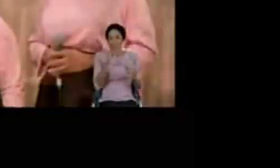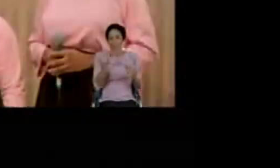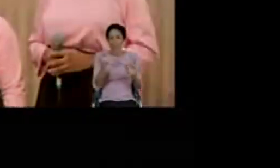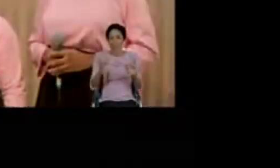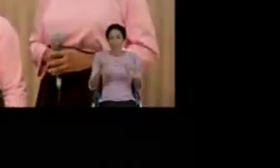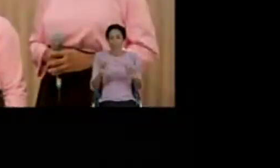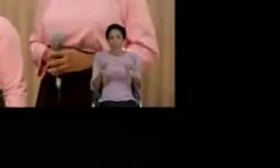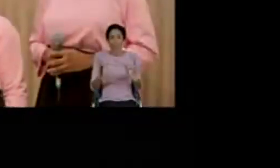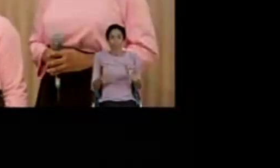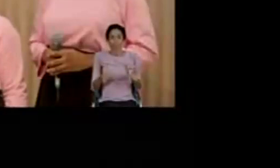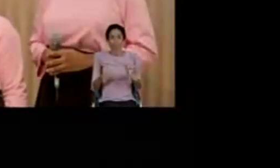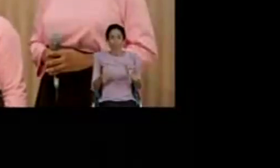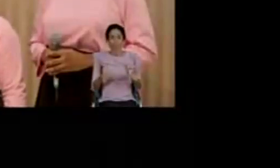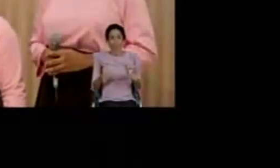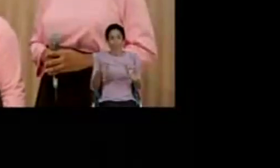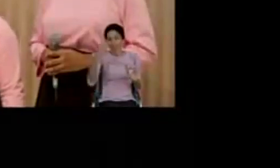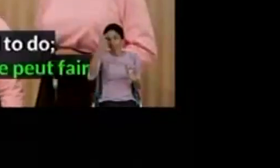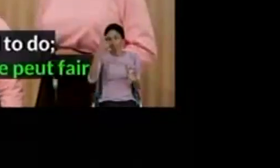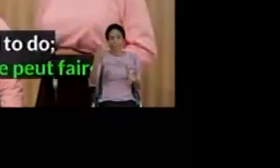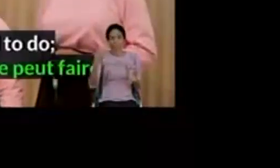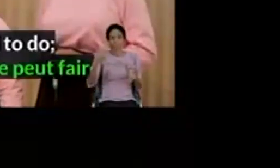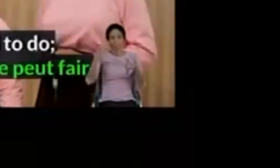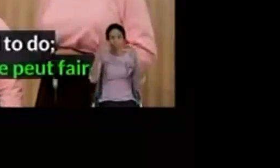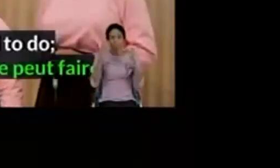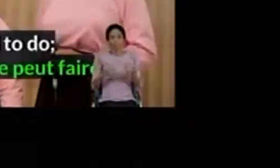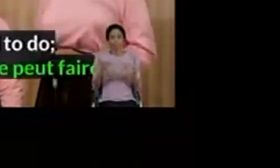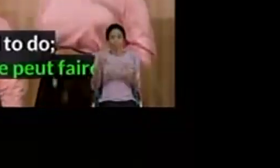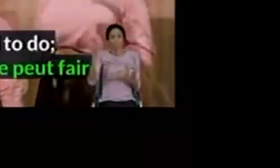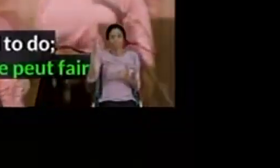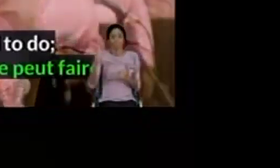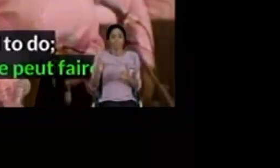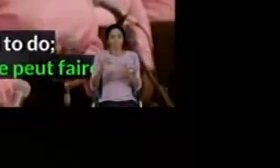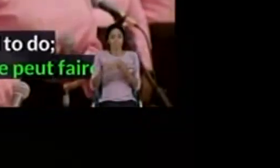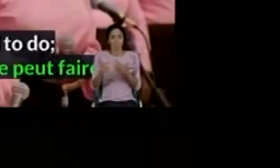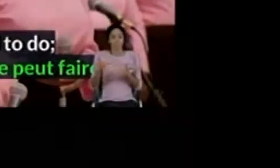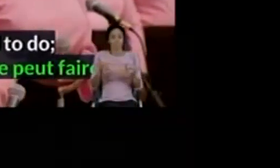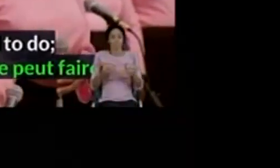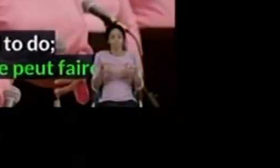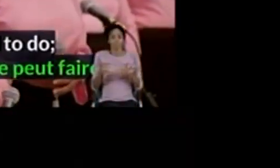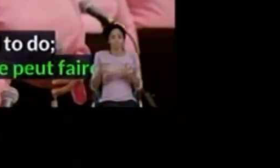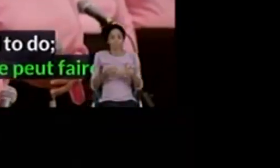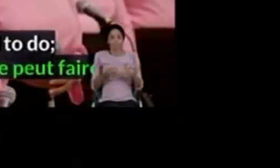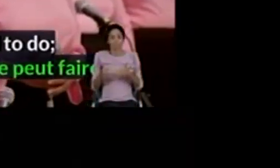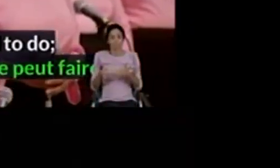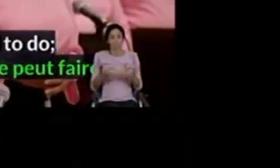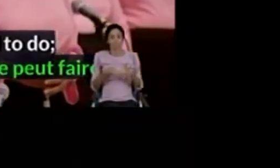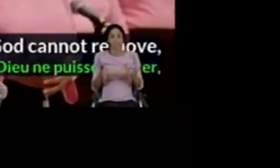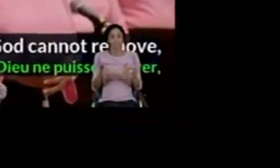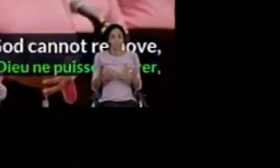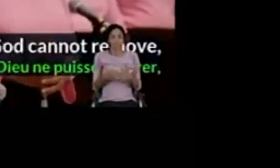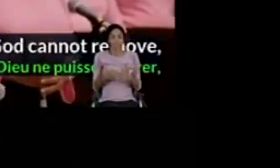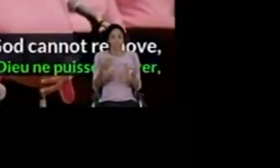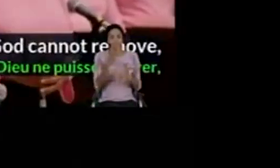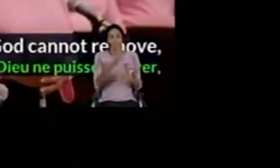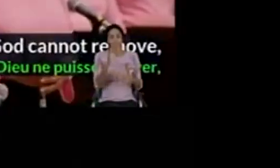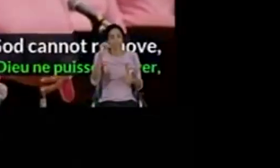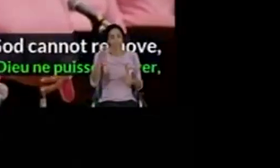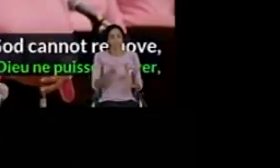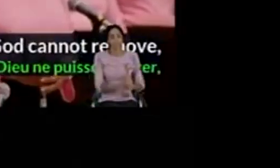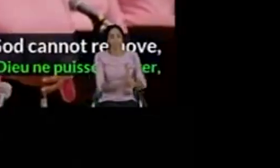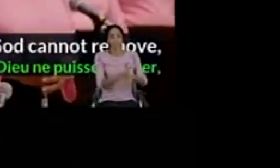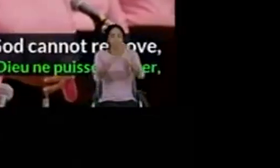impossible for the power of God to do. There is